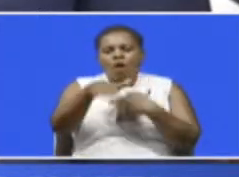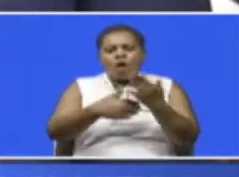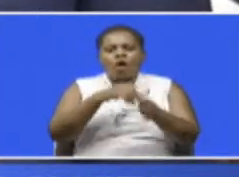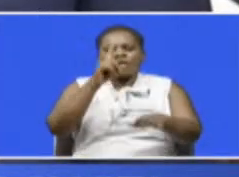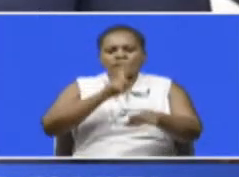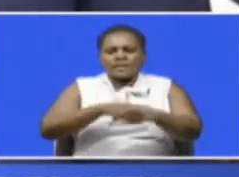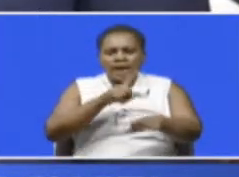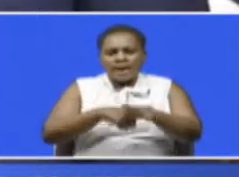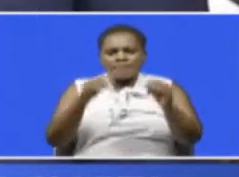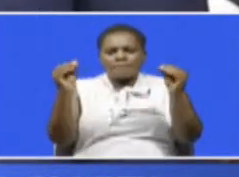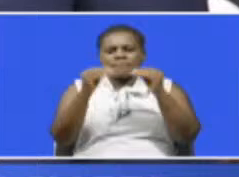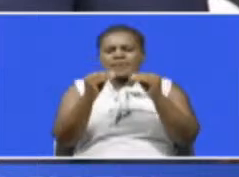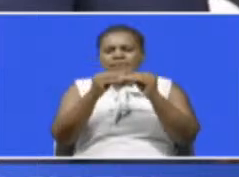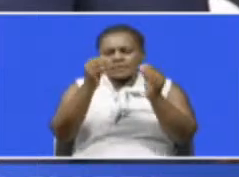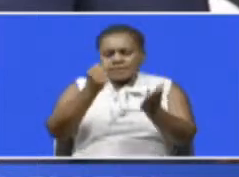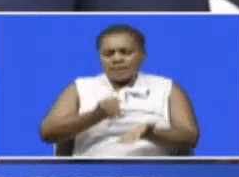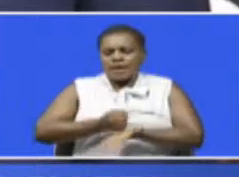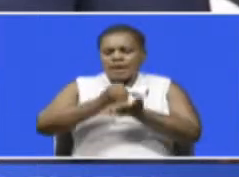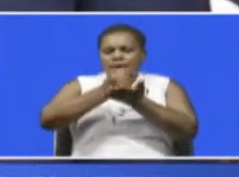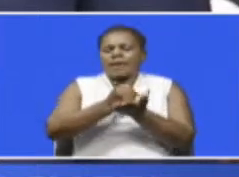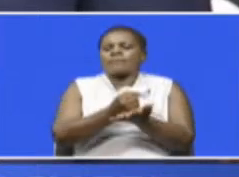or procession and shall assist